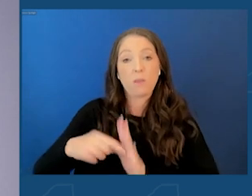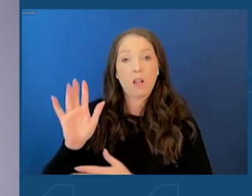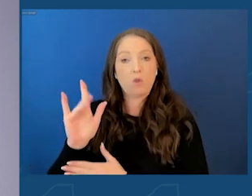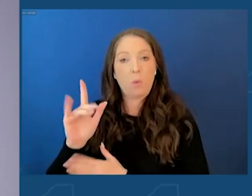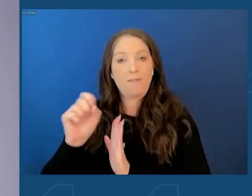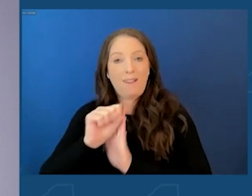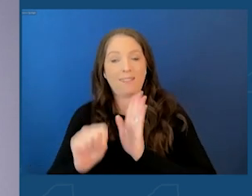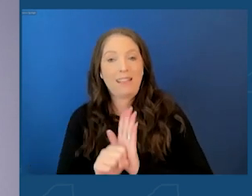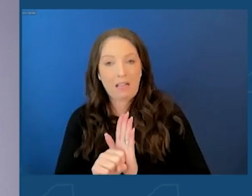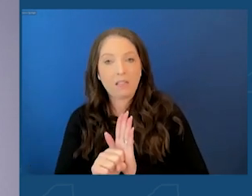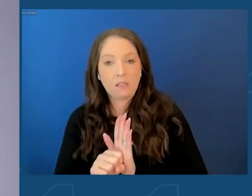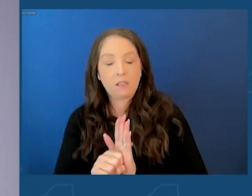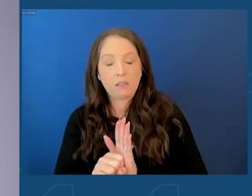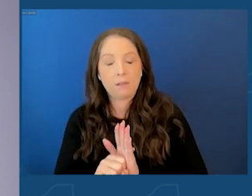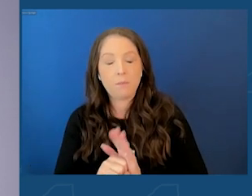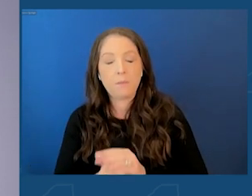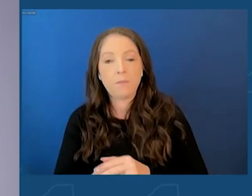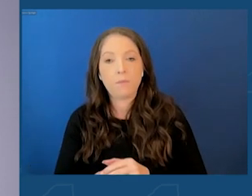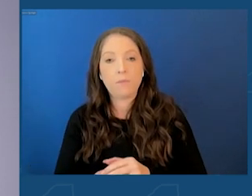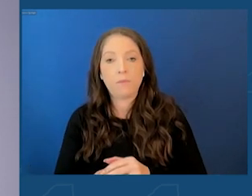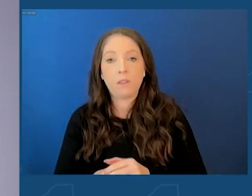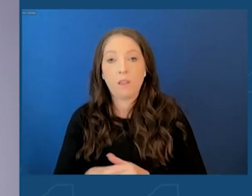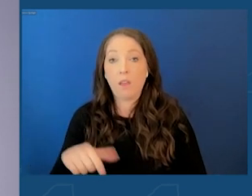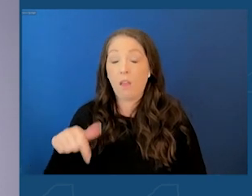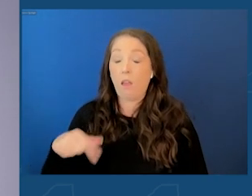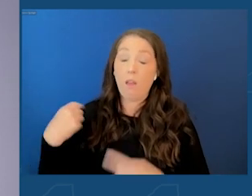them, this has been a hell of a year.